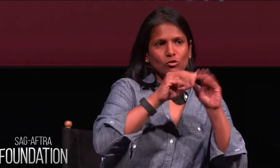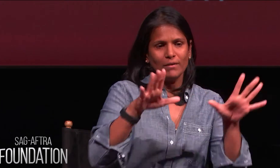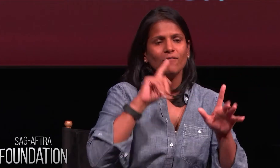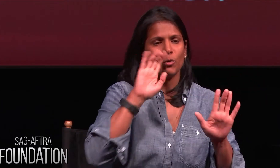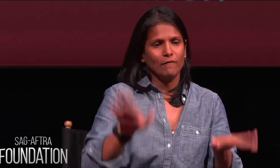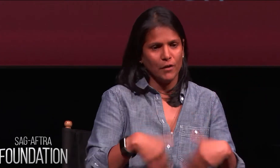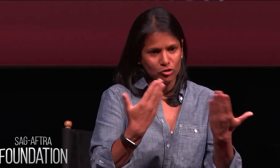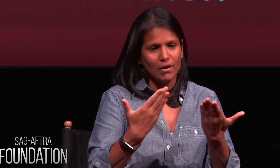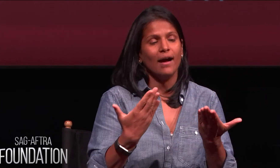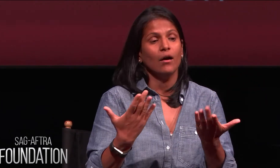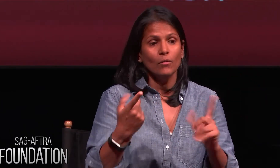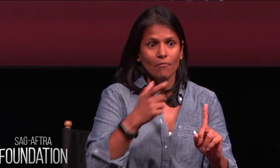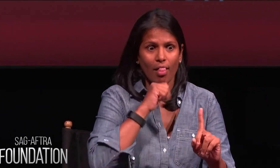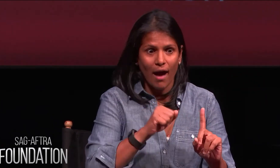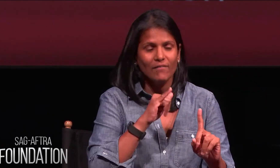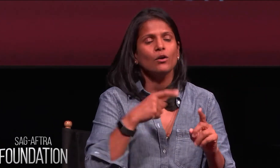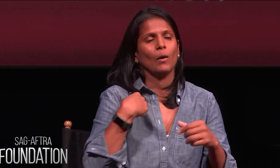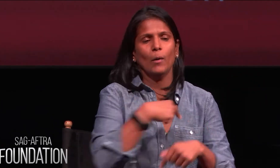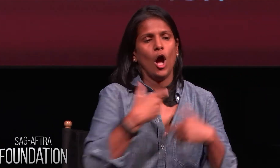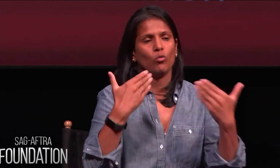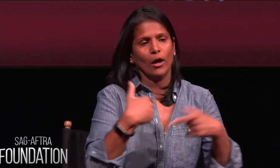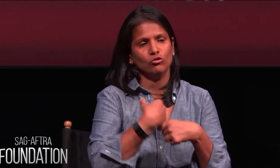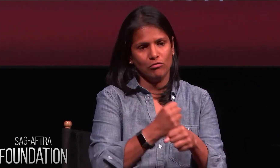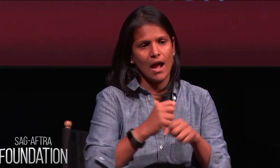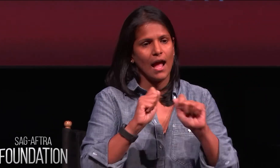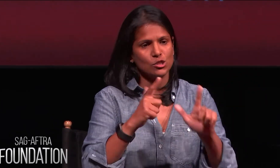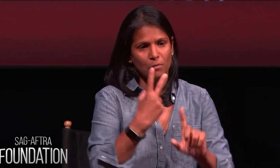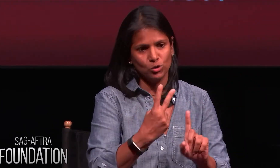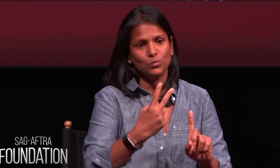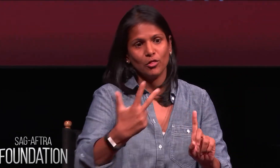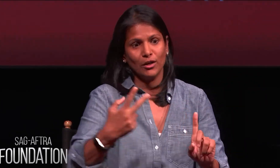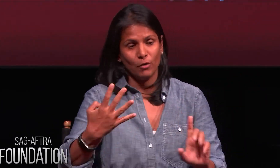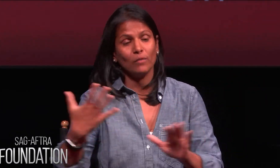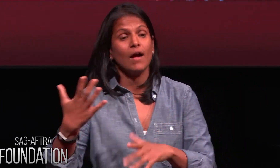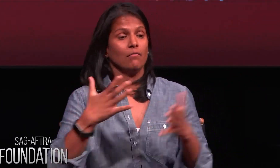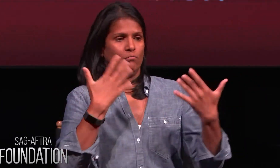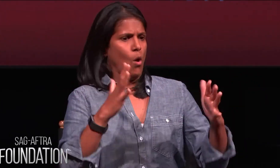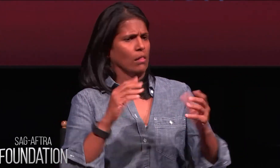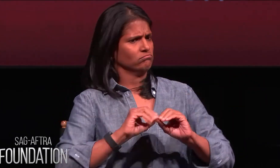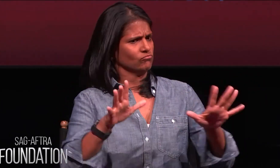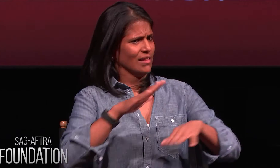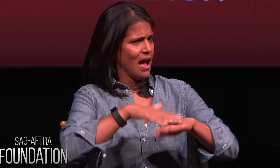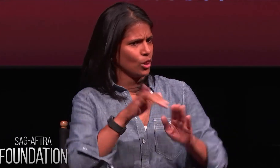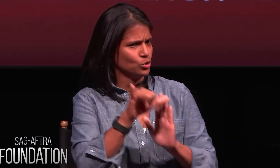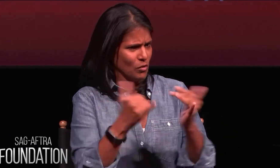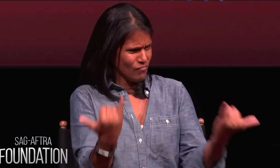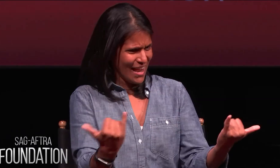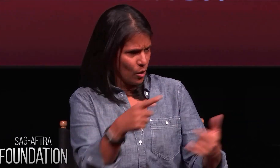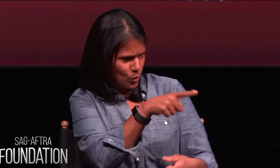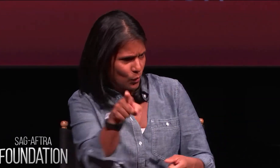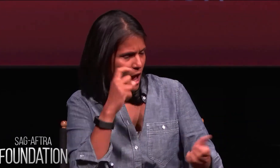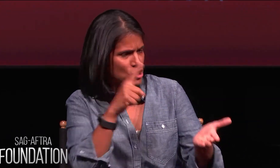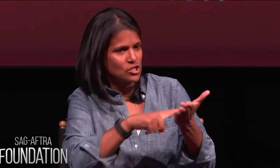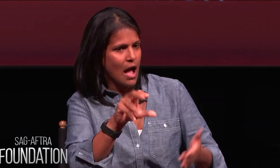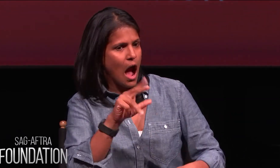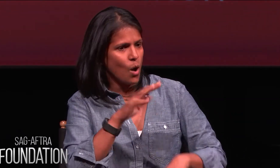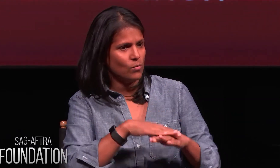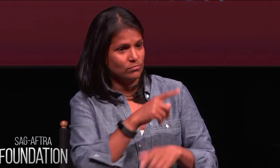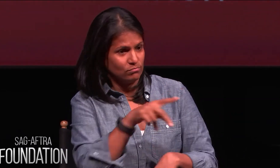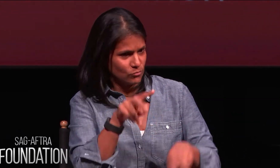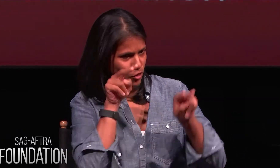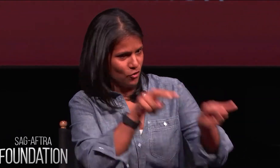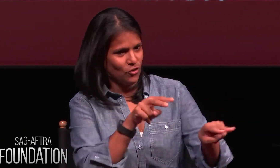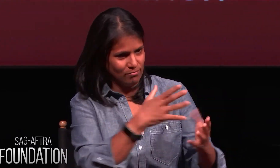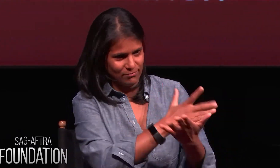YouTube, which we released and then did fundraising, and we were able to create episodes 2, 3, and 4 that are currently